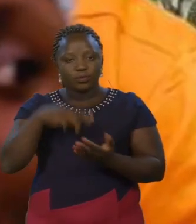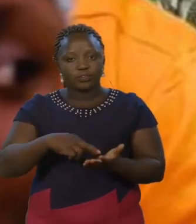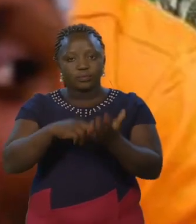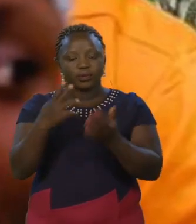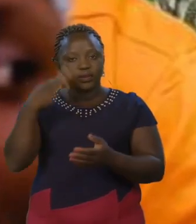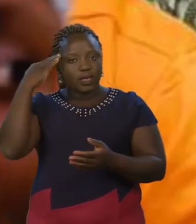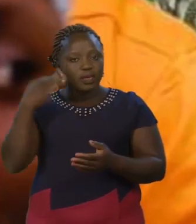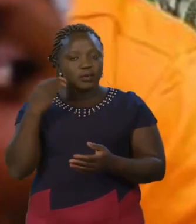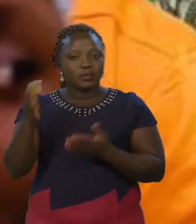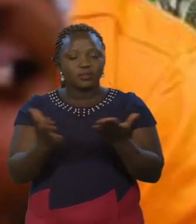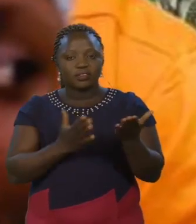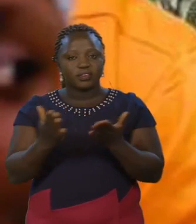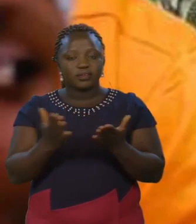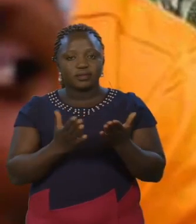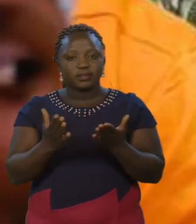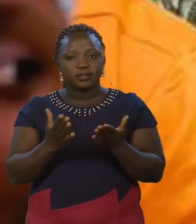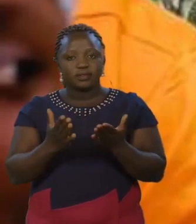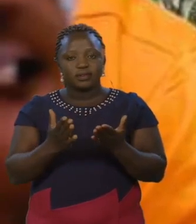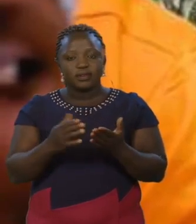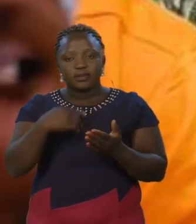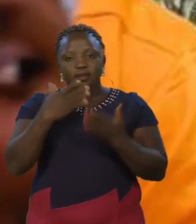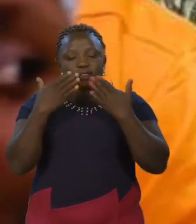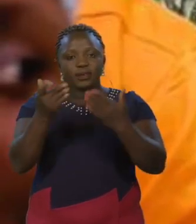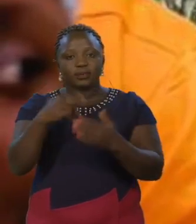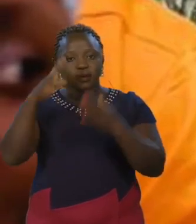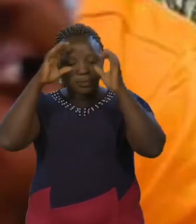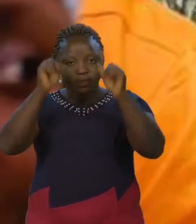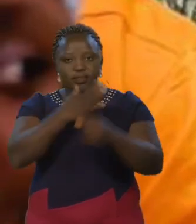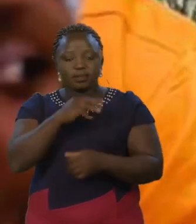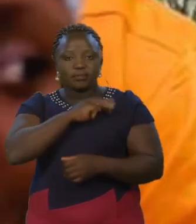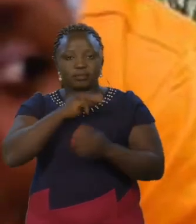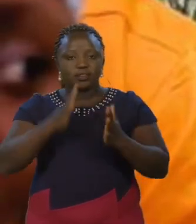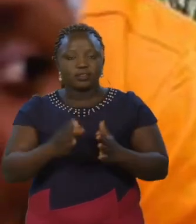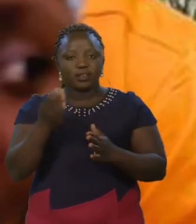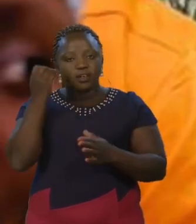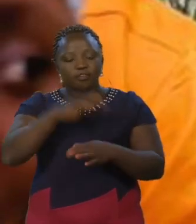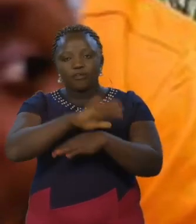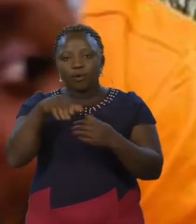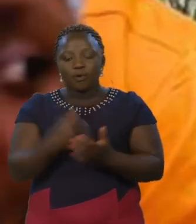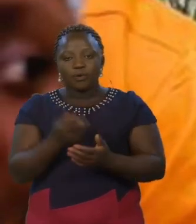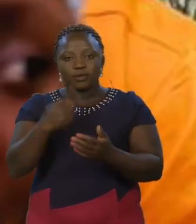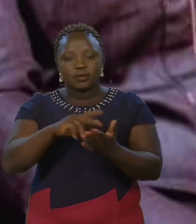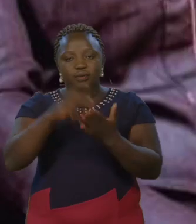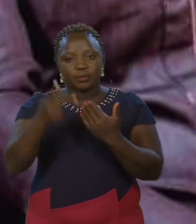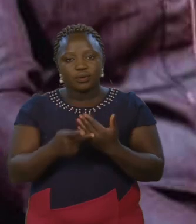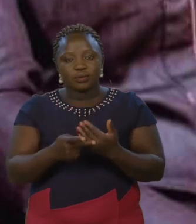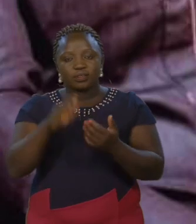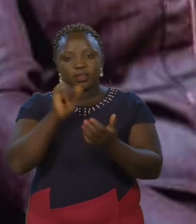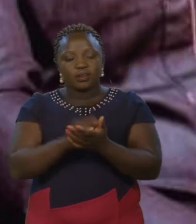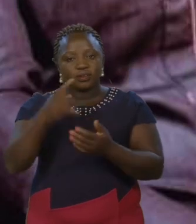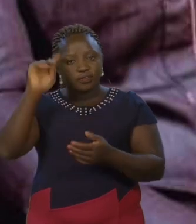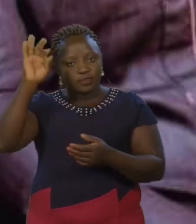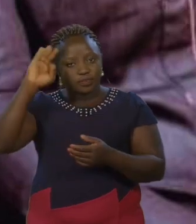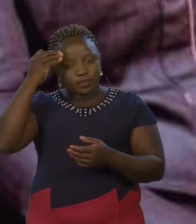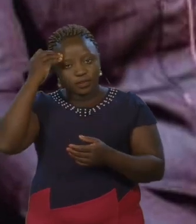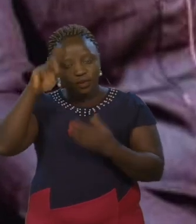was represented by the head of service, Mrs. Hannah Odio, thanked the President and the Minister for all the various intervention programs